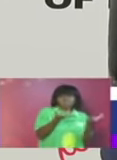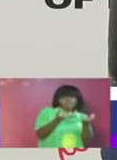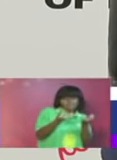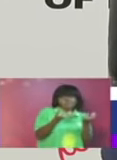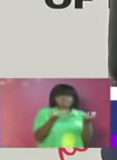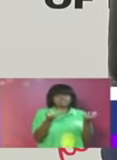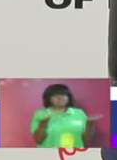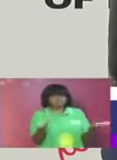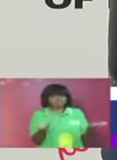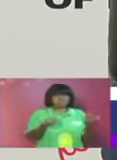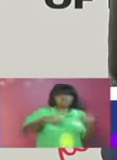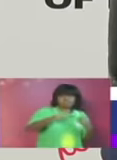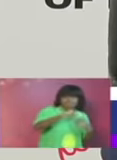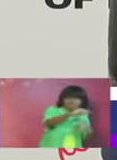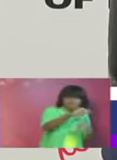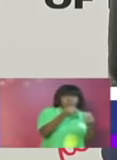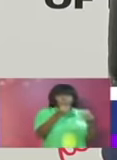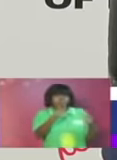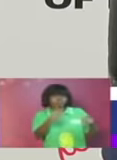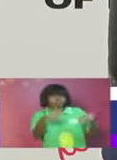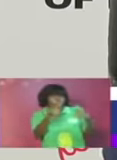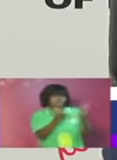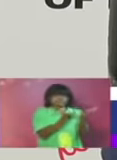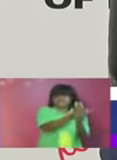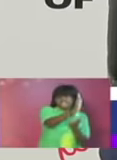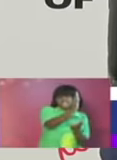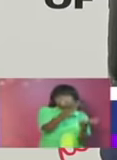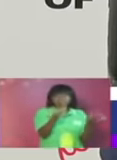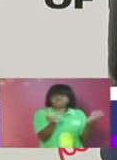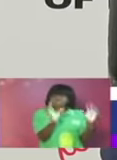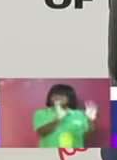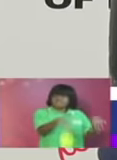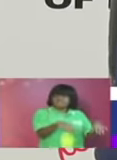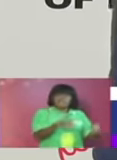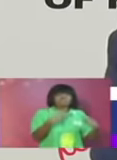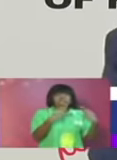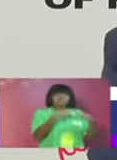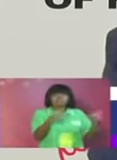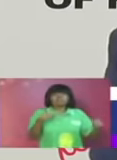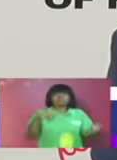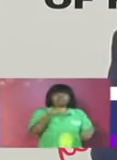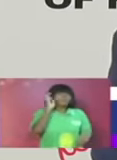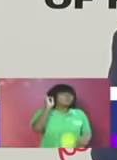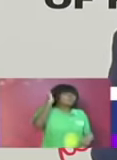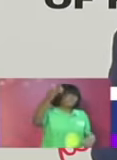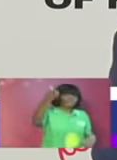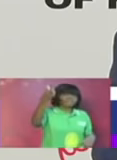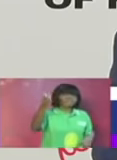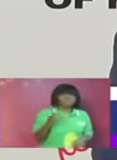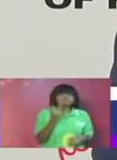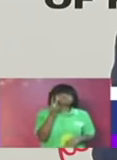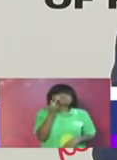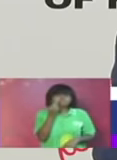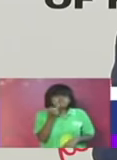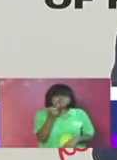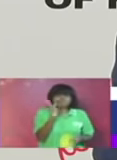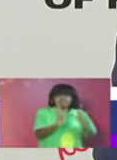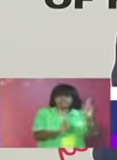given to persons with appointments, with reservations, either via the call center, which